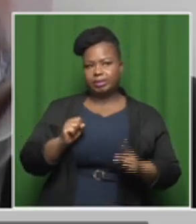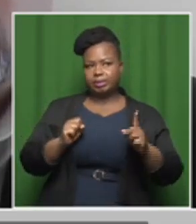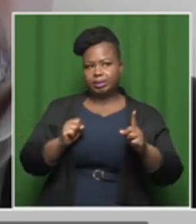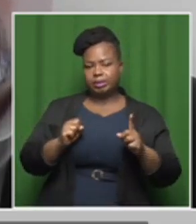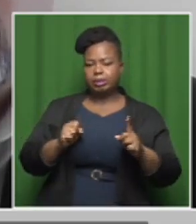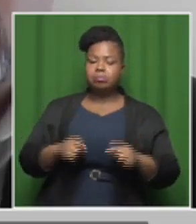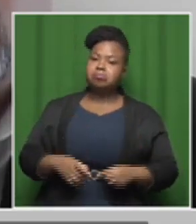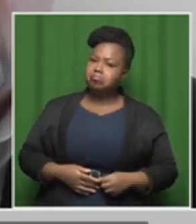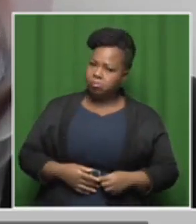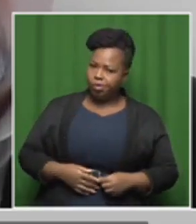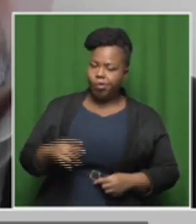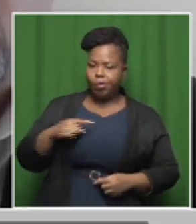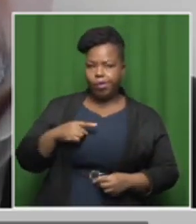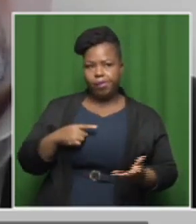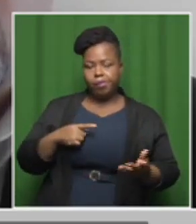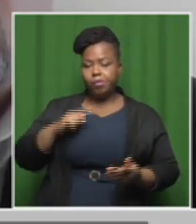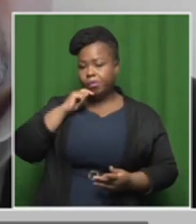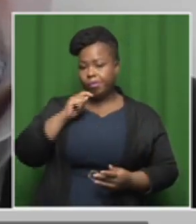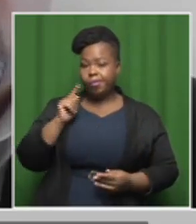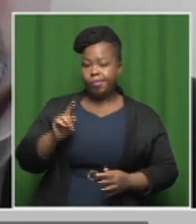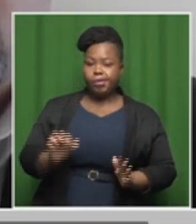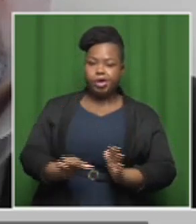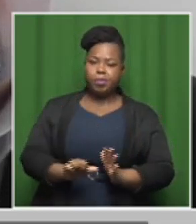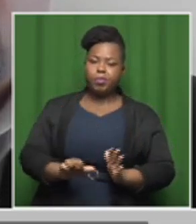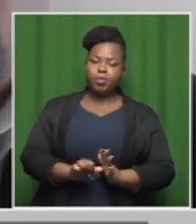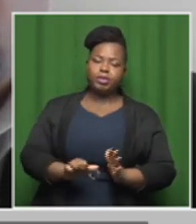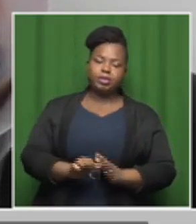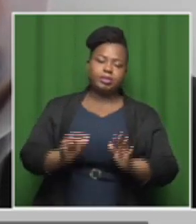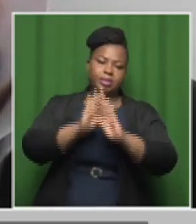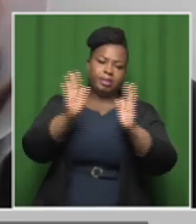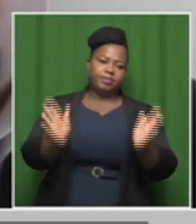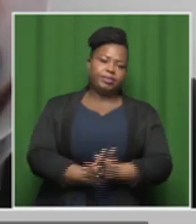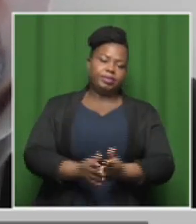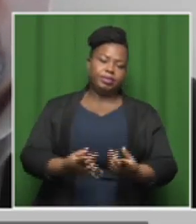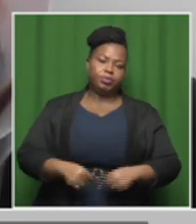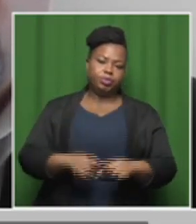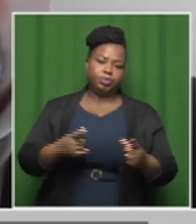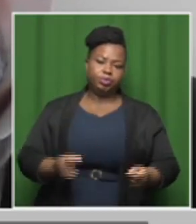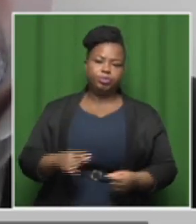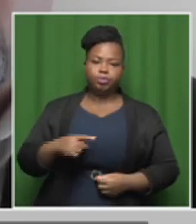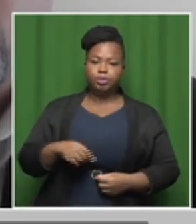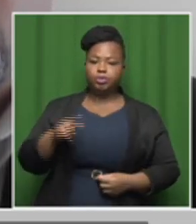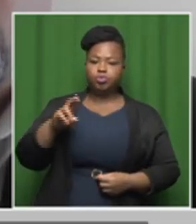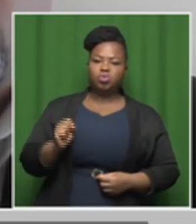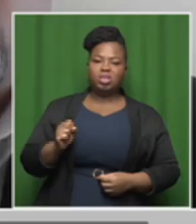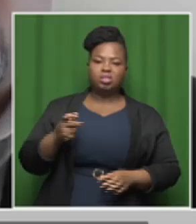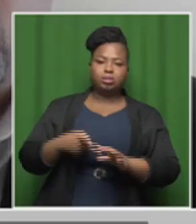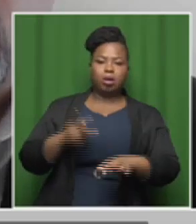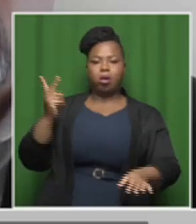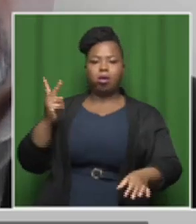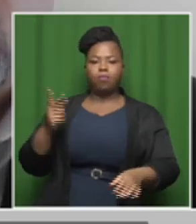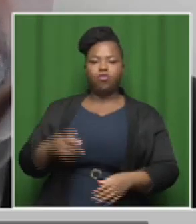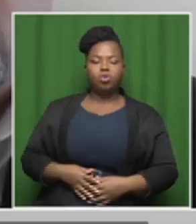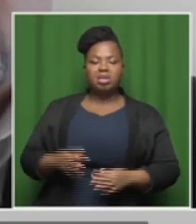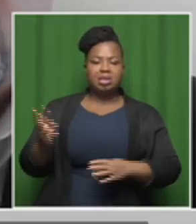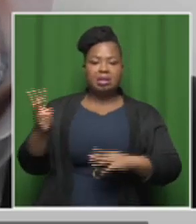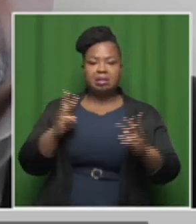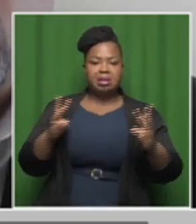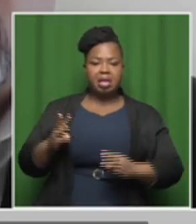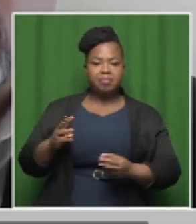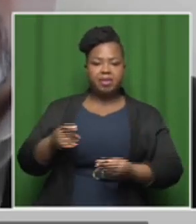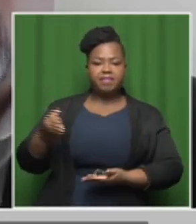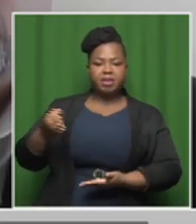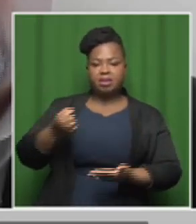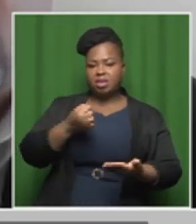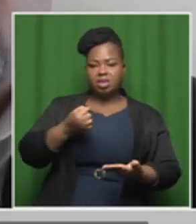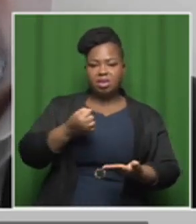because it is. I mean, it is an important partner in everything. We saw the US pull out of climate funding deals to help